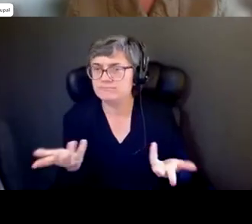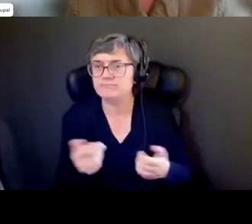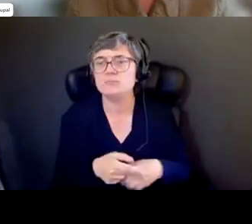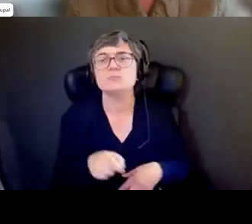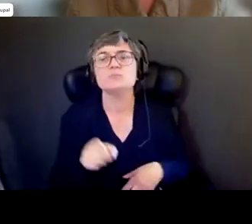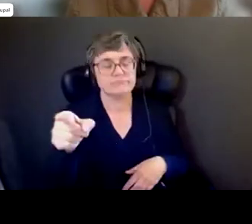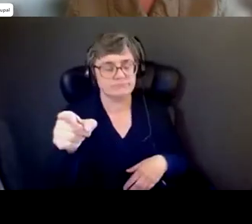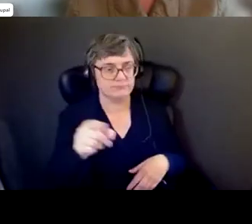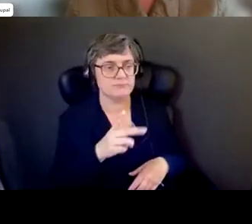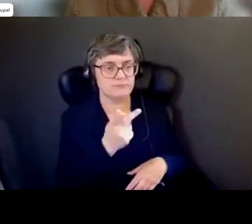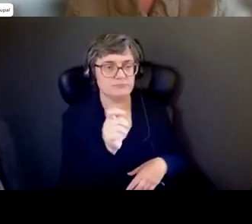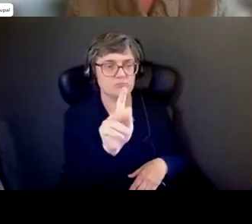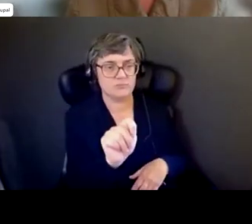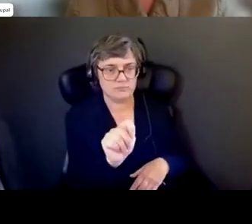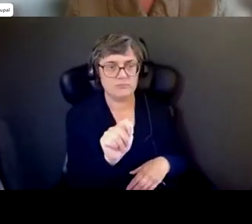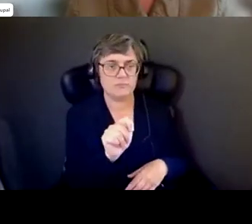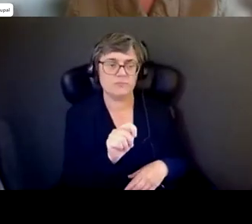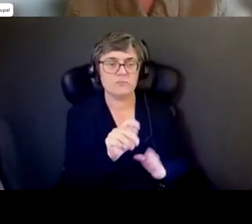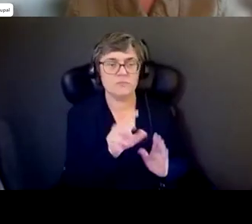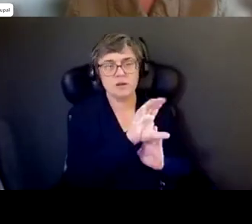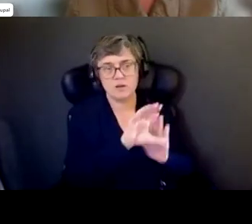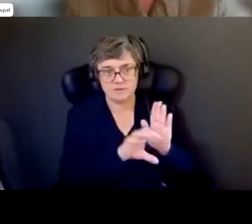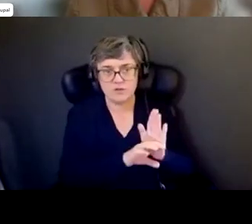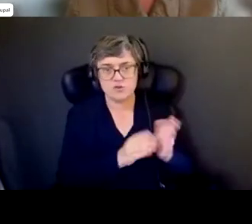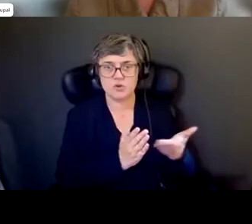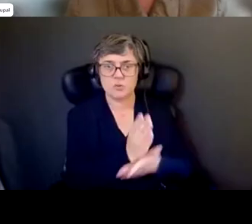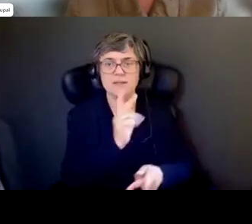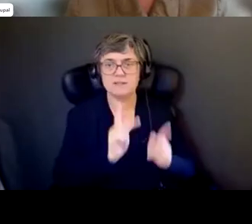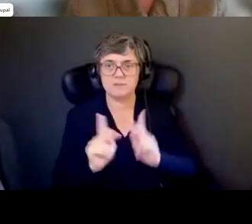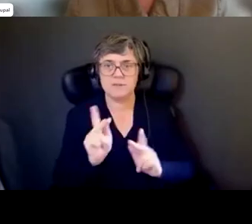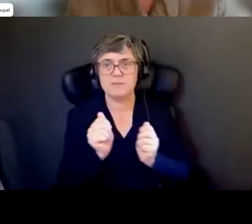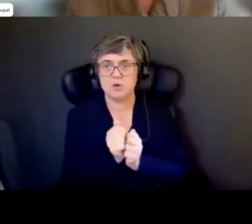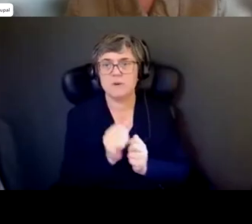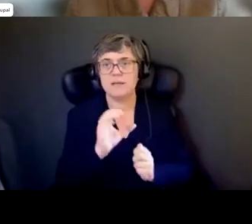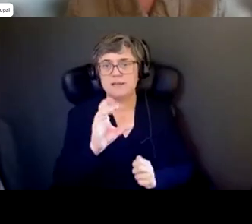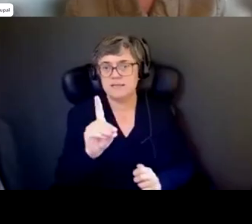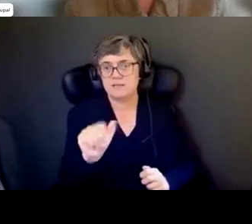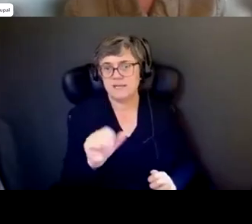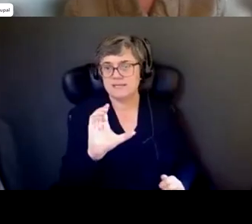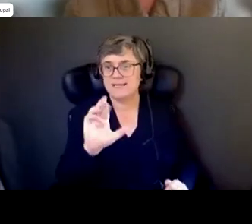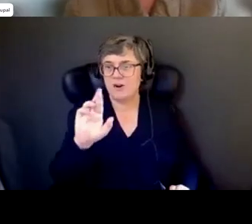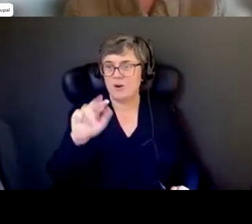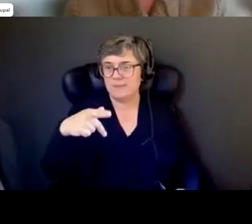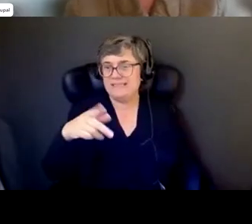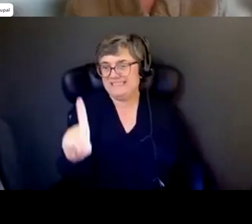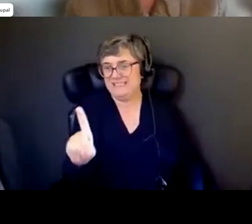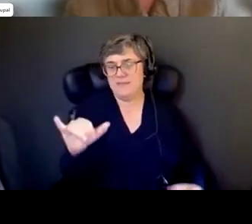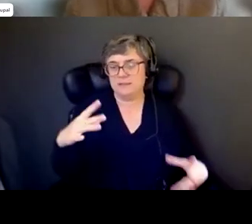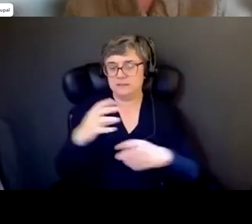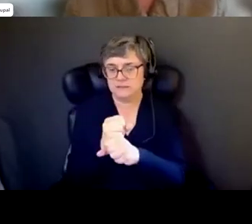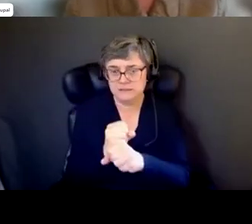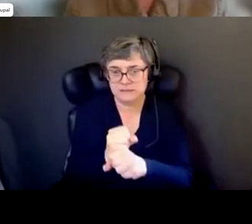acronym for the Convention on the Rights of Persons with Disabilities is CRPD, and I would say it